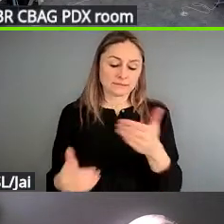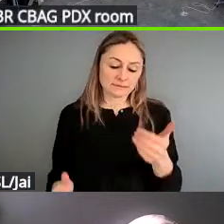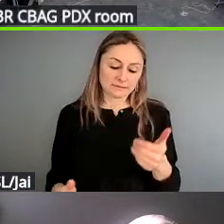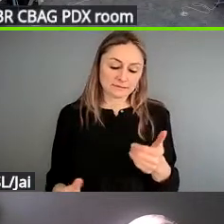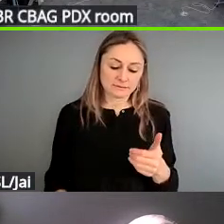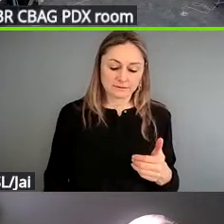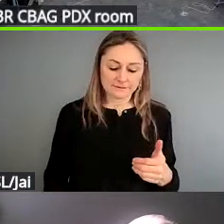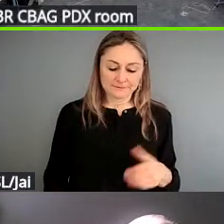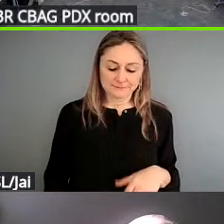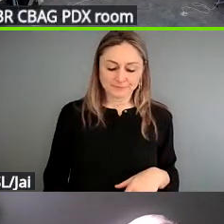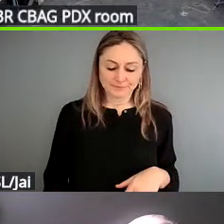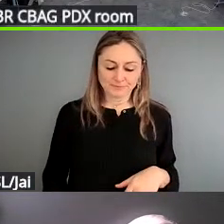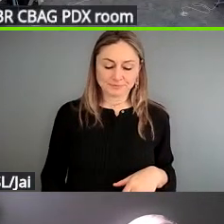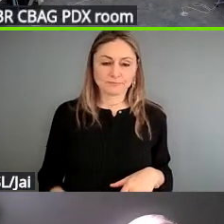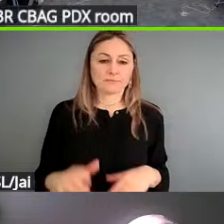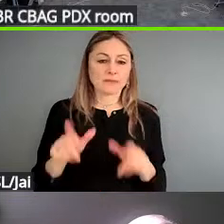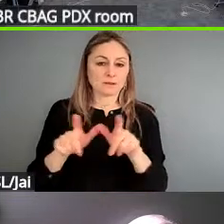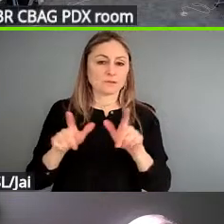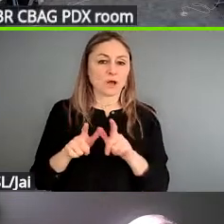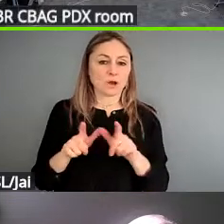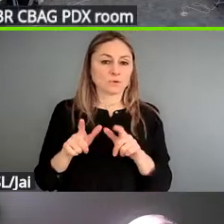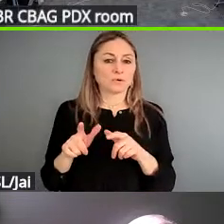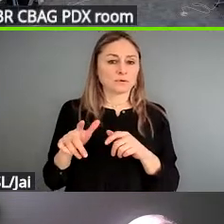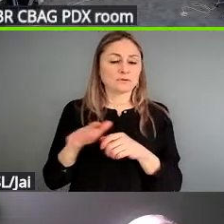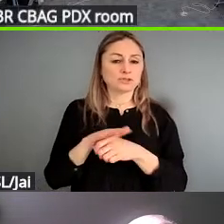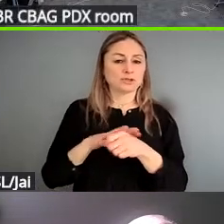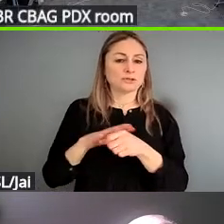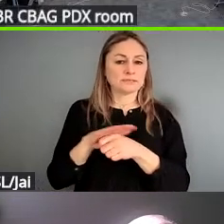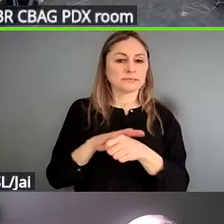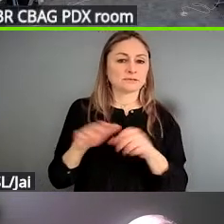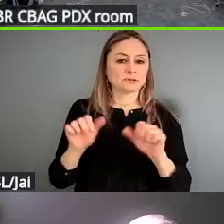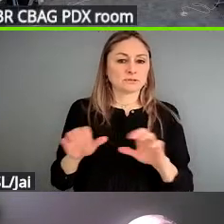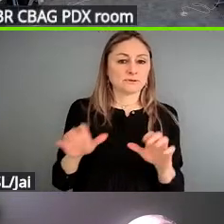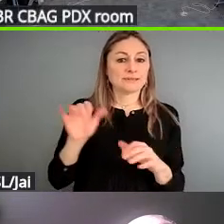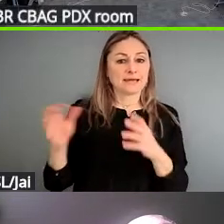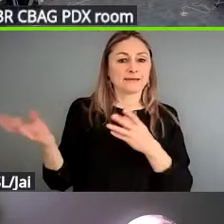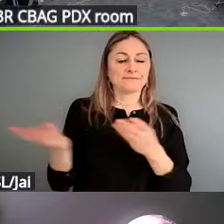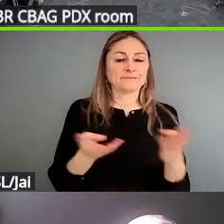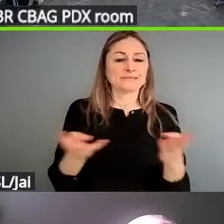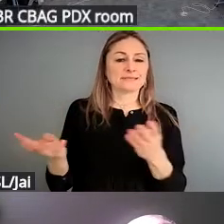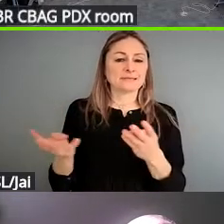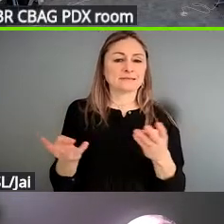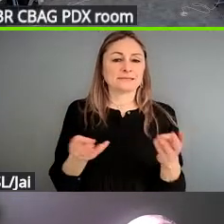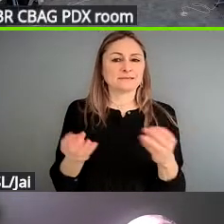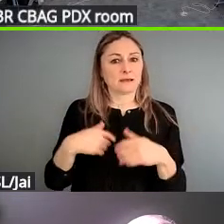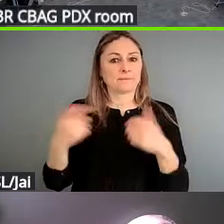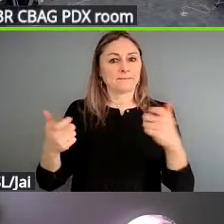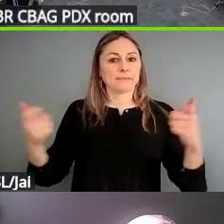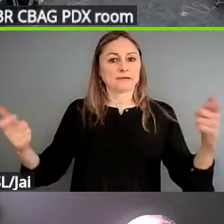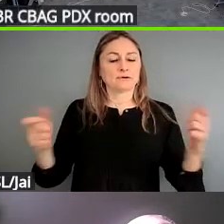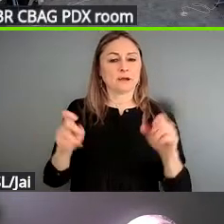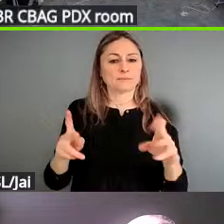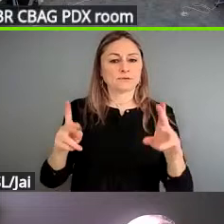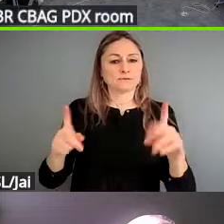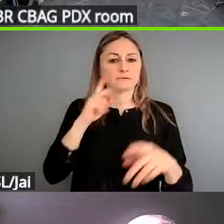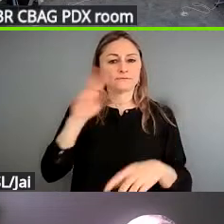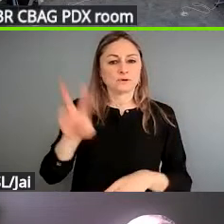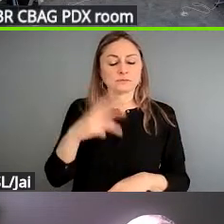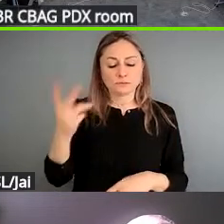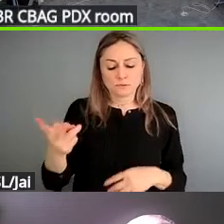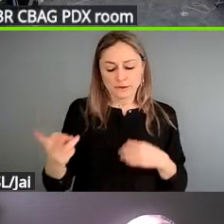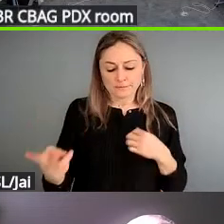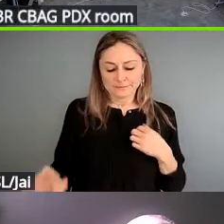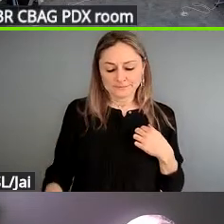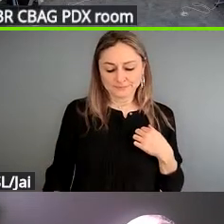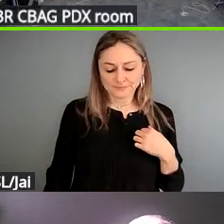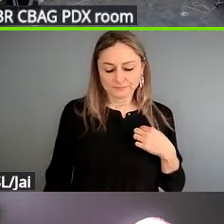right. The local jurisdiction can get that. That actually facilitates a greater opportunity for swap because the city actually